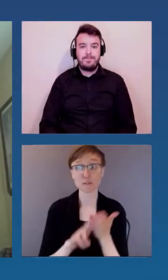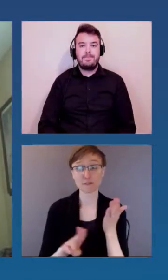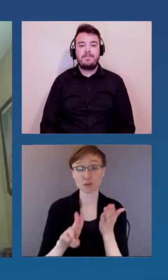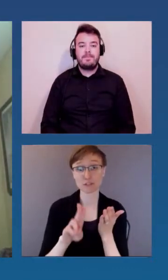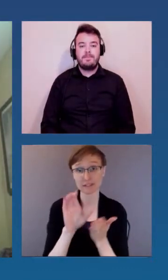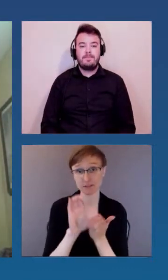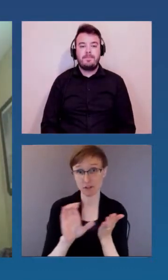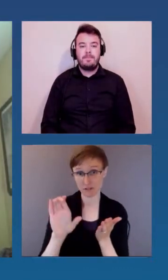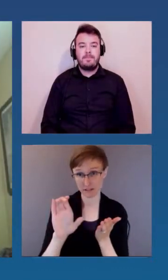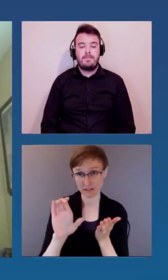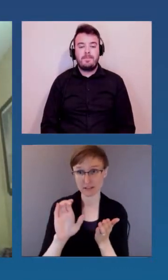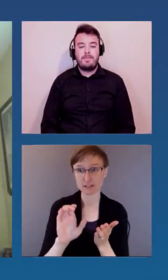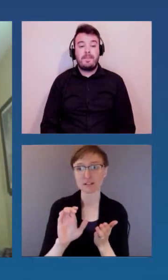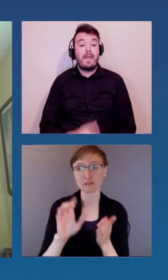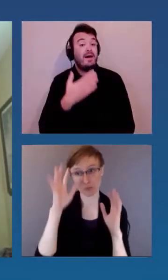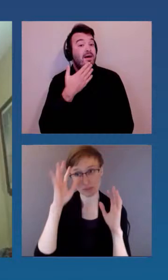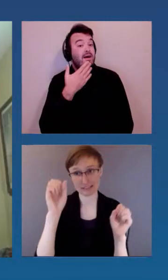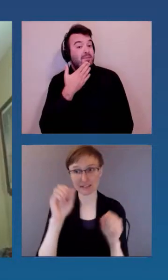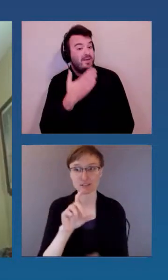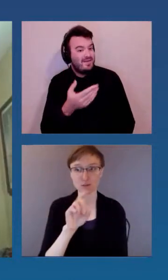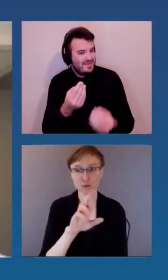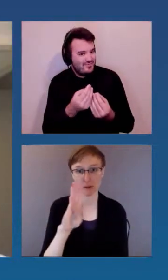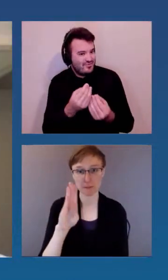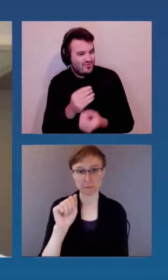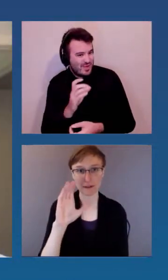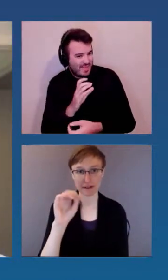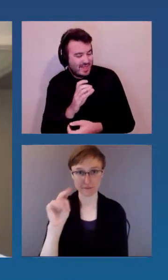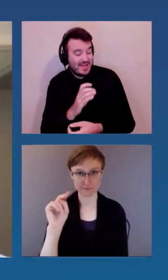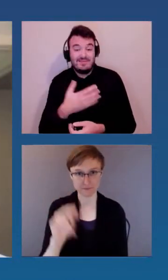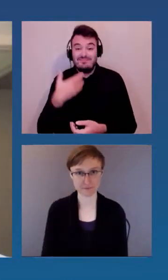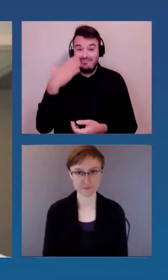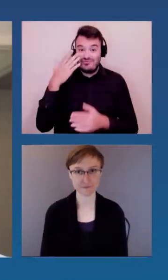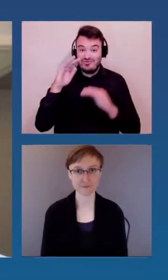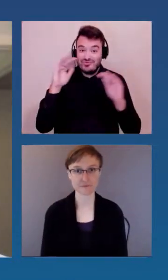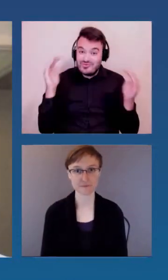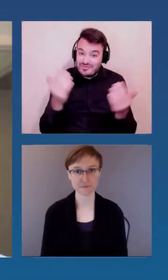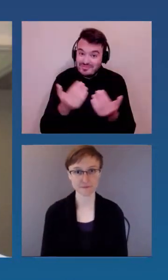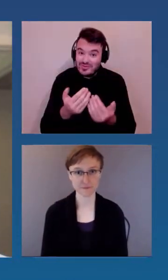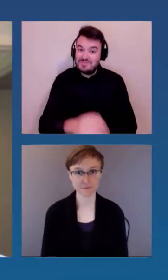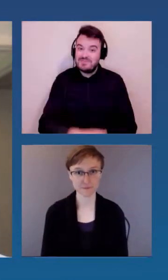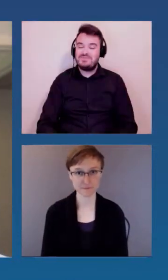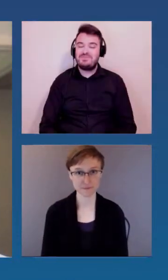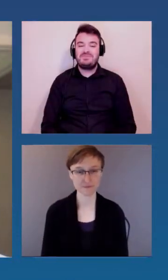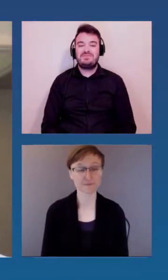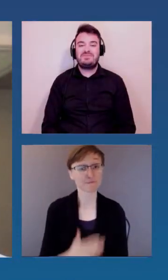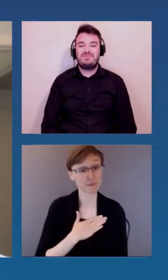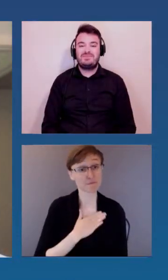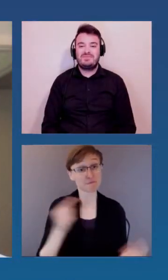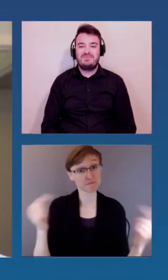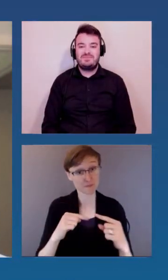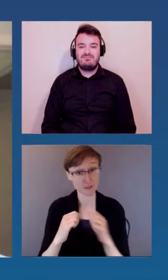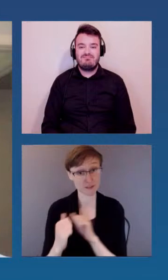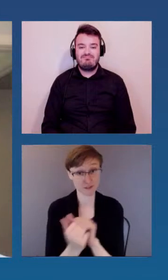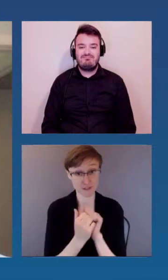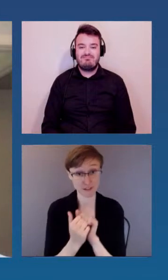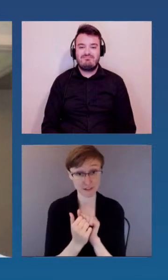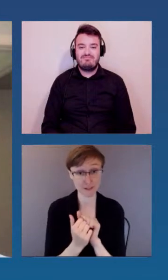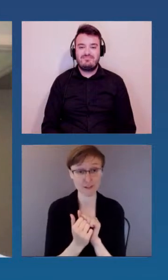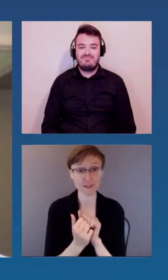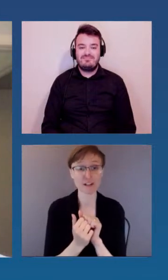challenges also come opportunities for innovation and resilience. These times of adversity show us